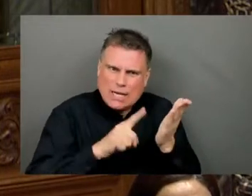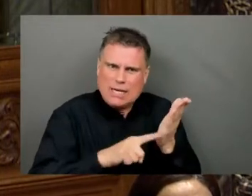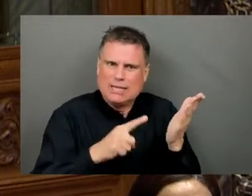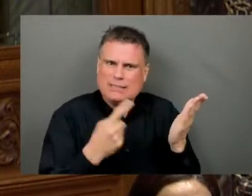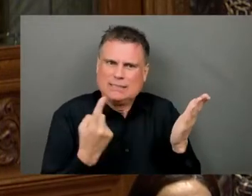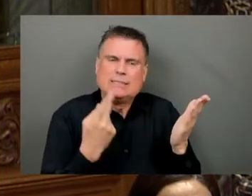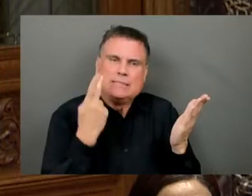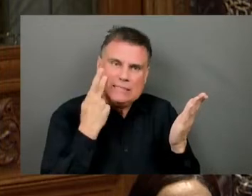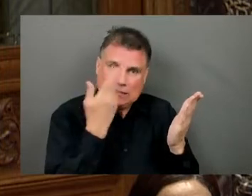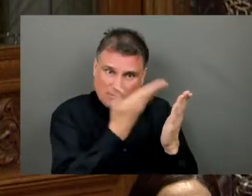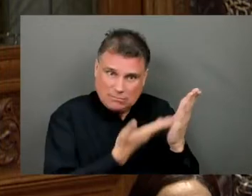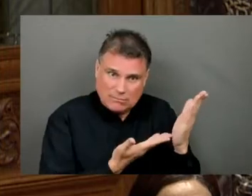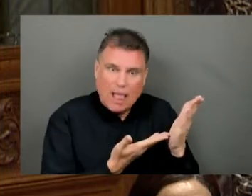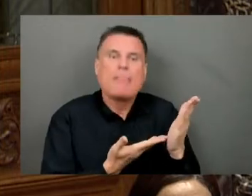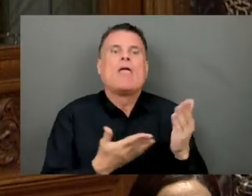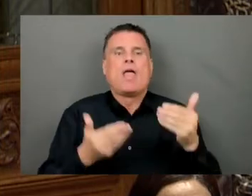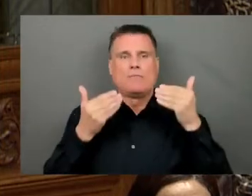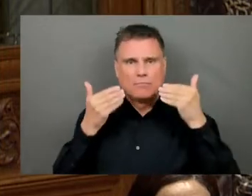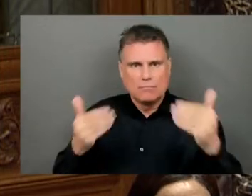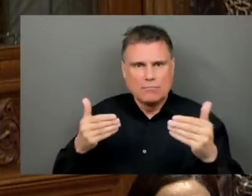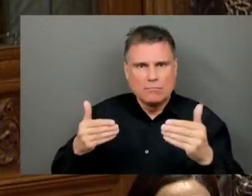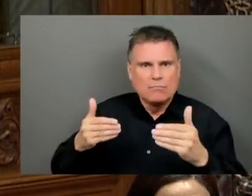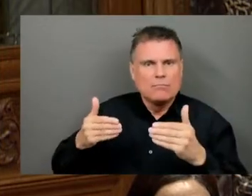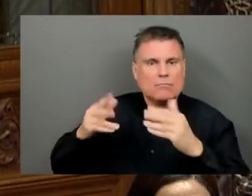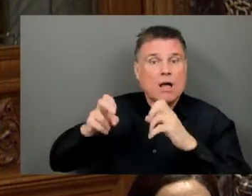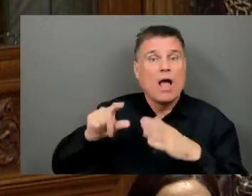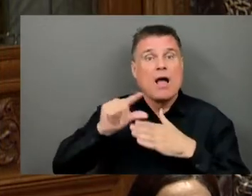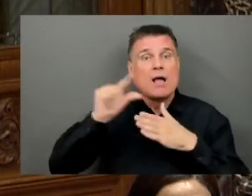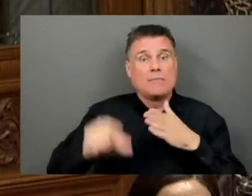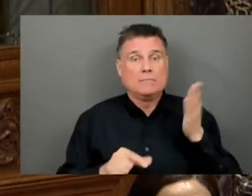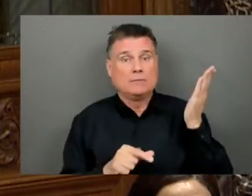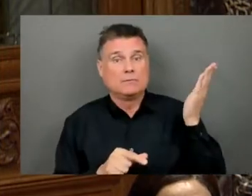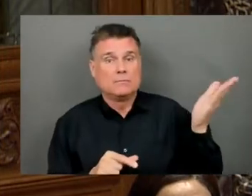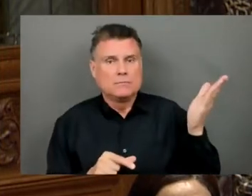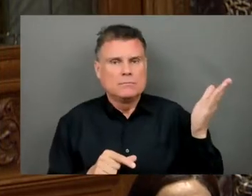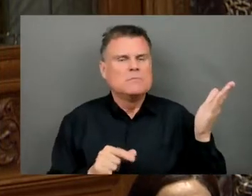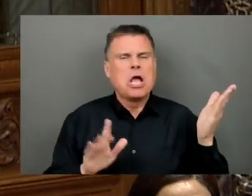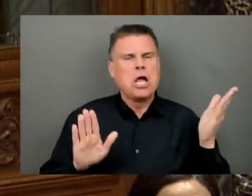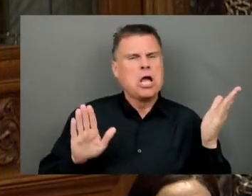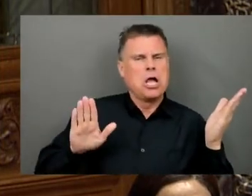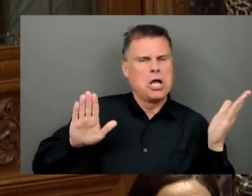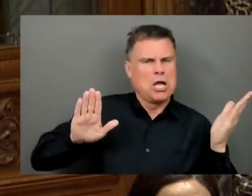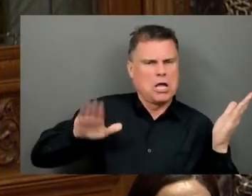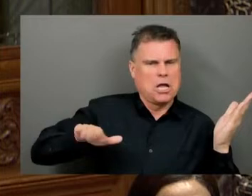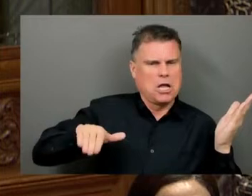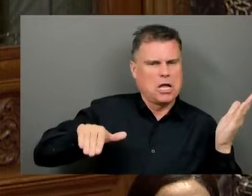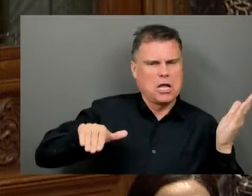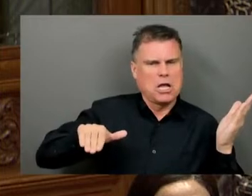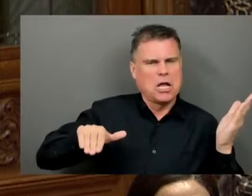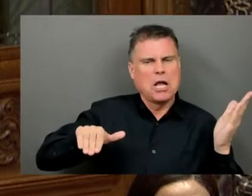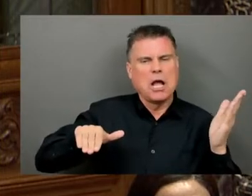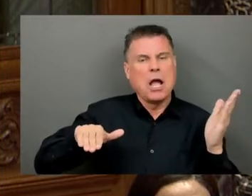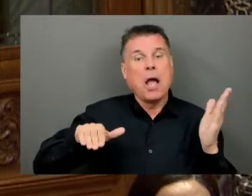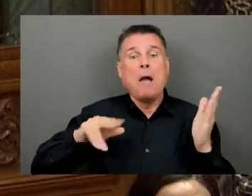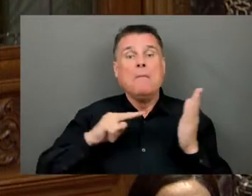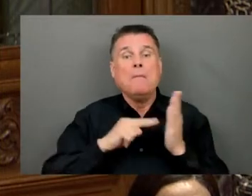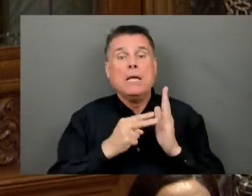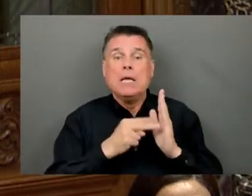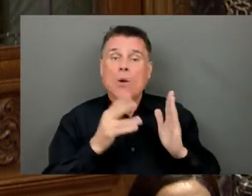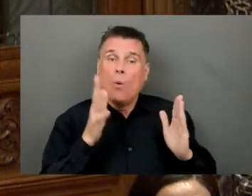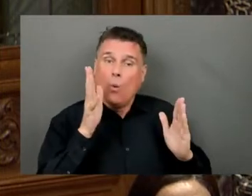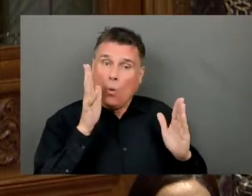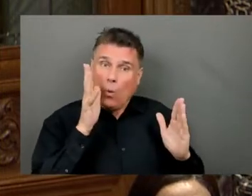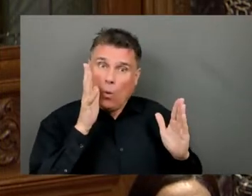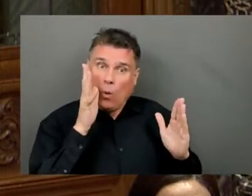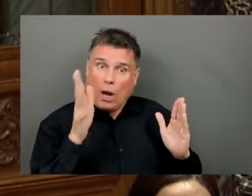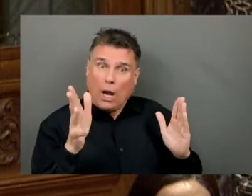what it is, then you know this will all pass. And you know I think to have members from government talking about this being political